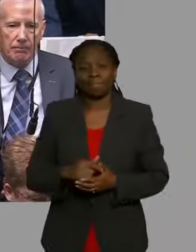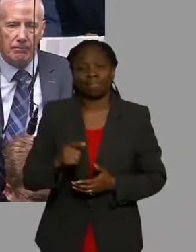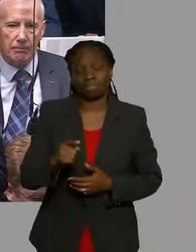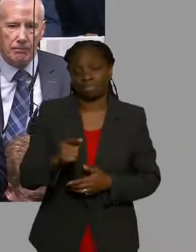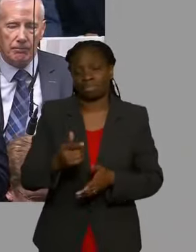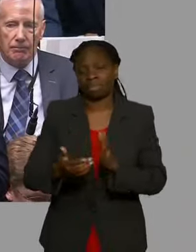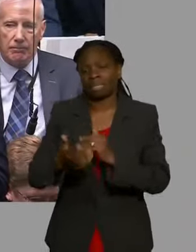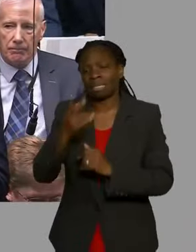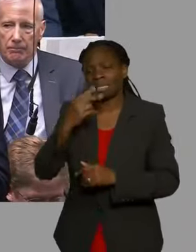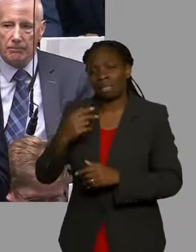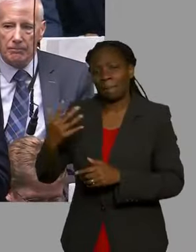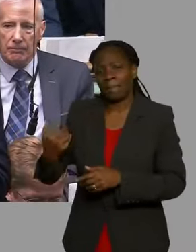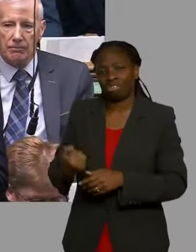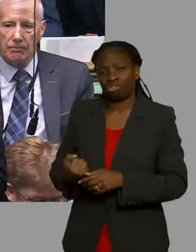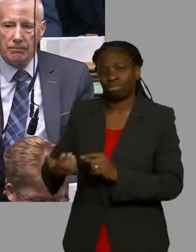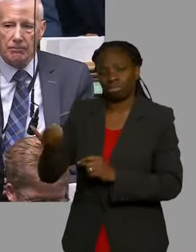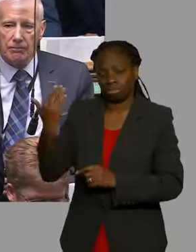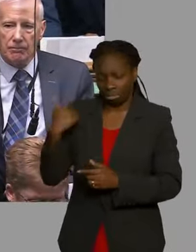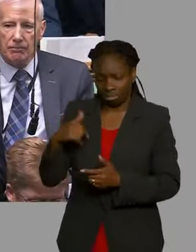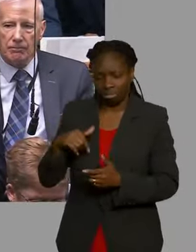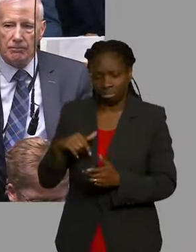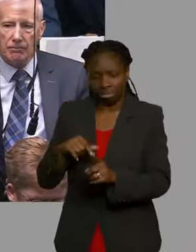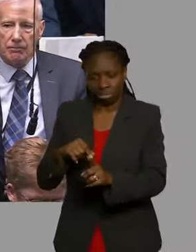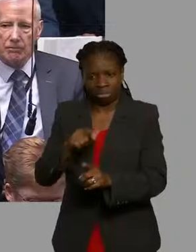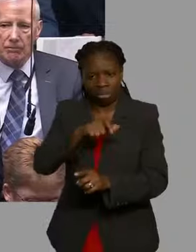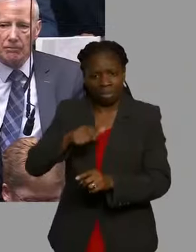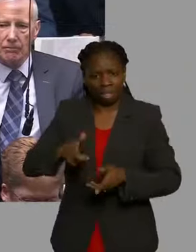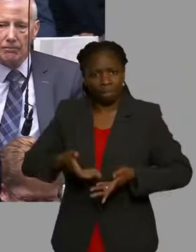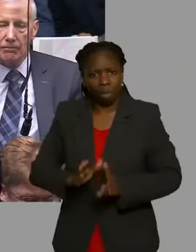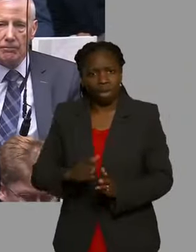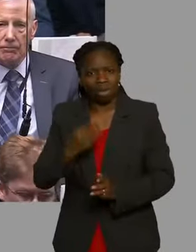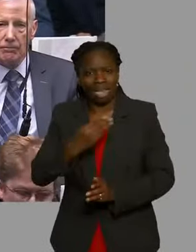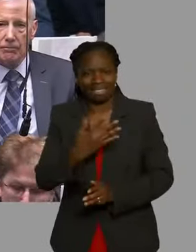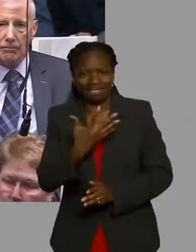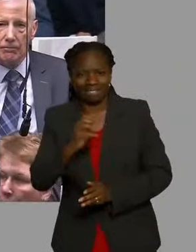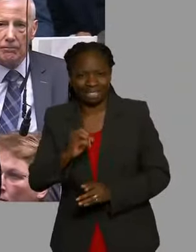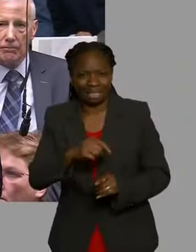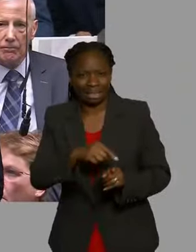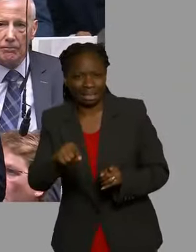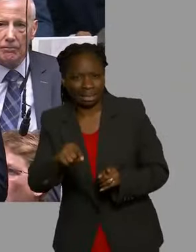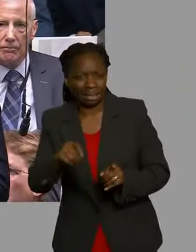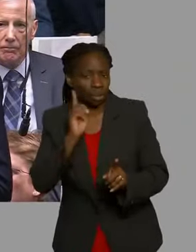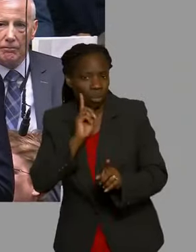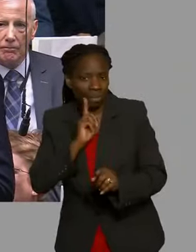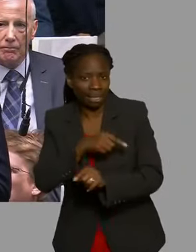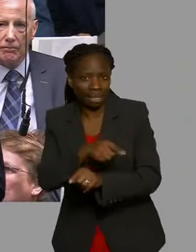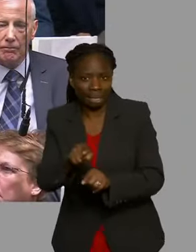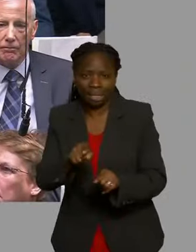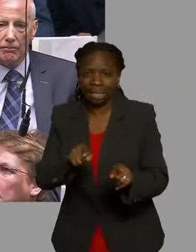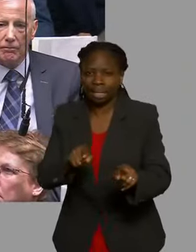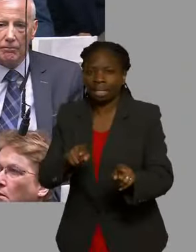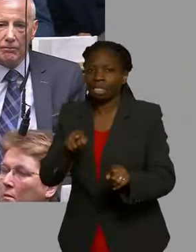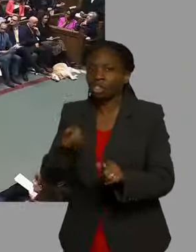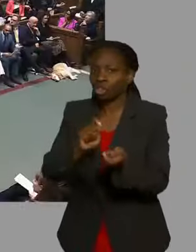those same calls out of hand. Mr. Speaker, is this what the Prime Minister meant when he promised to lead a government of change?